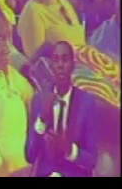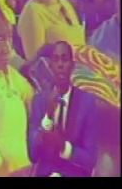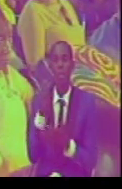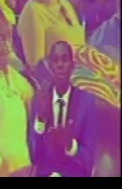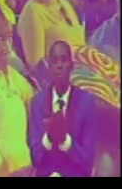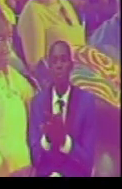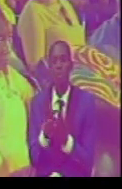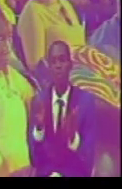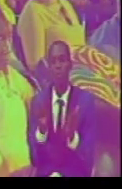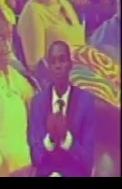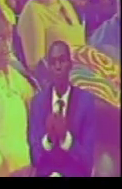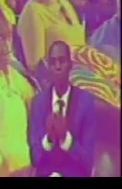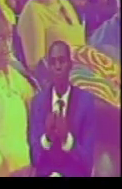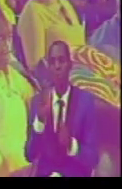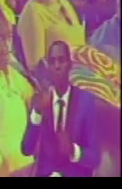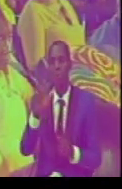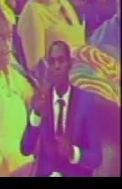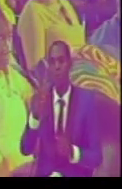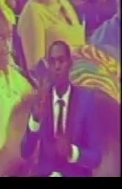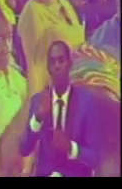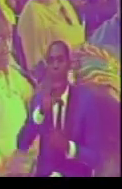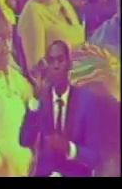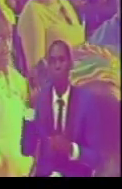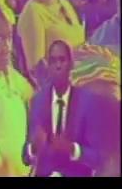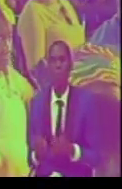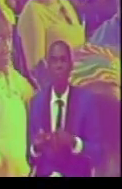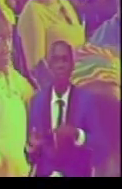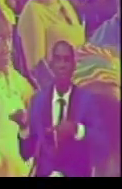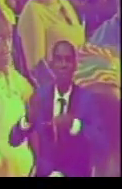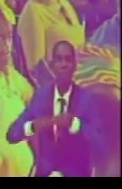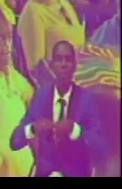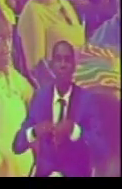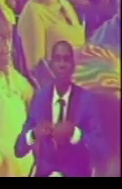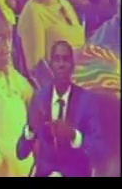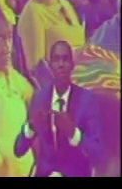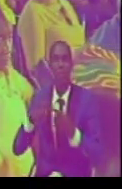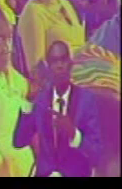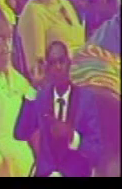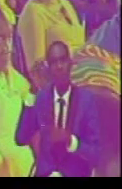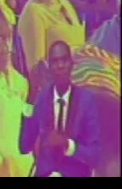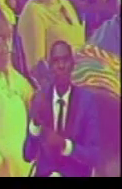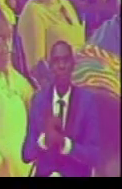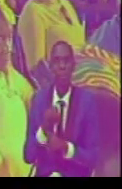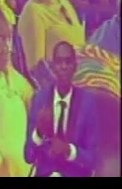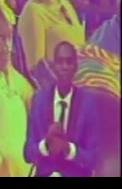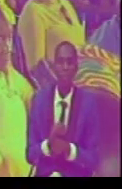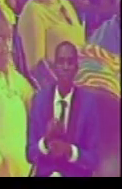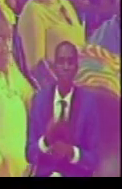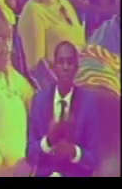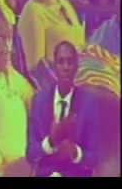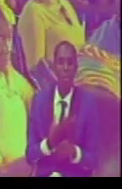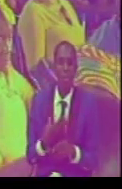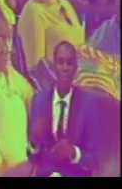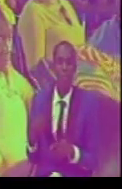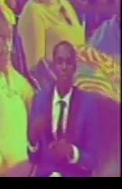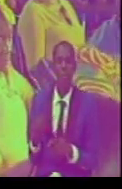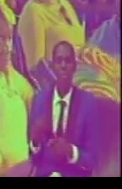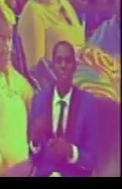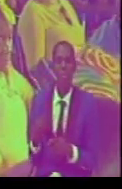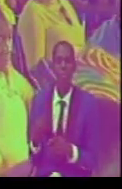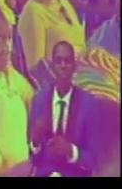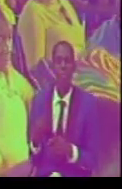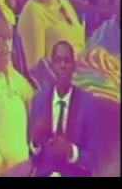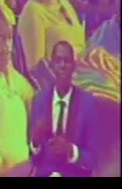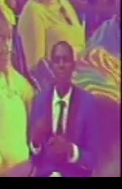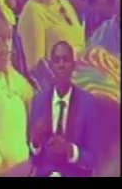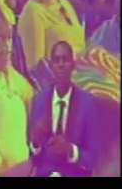32% increase in my salary. Even my manager mentioned it, that this is a great one. That is just because